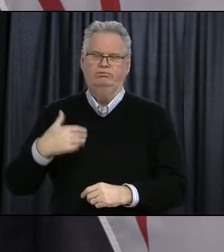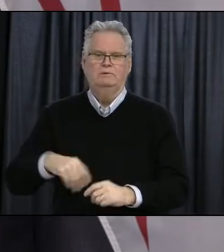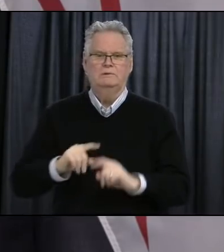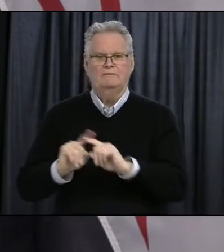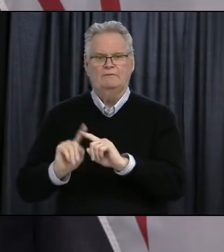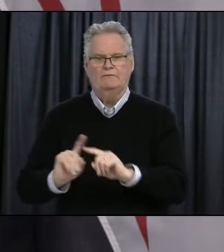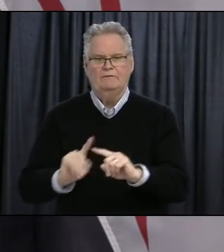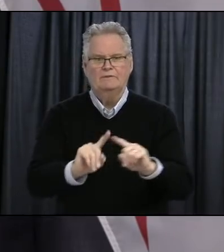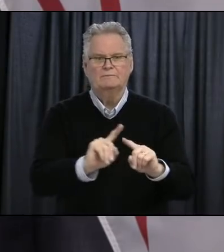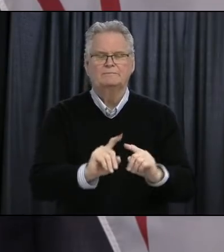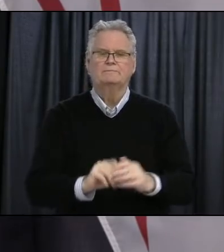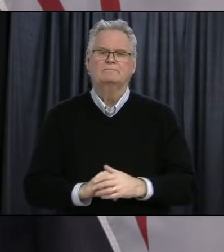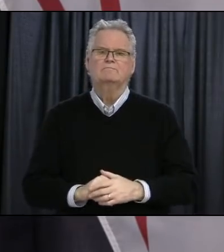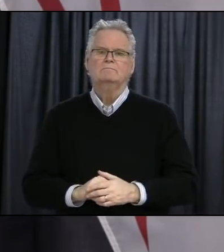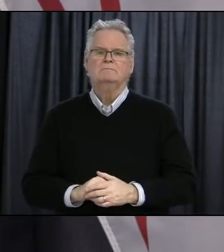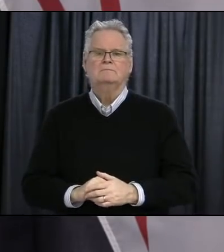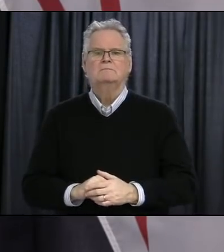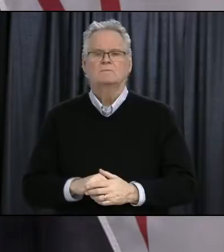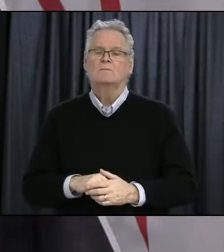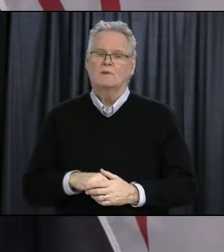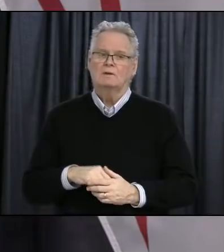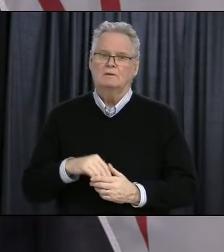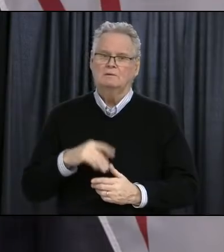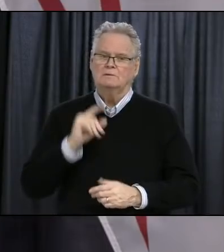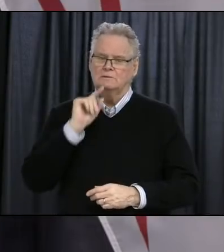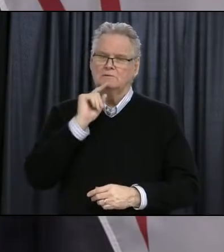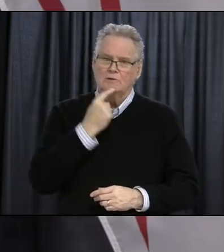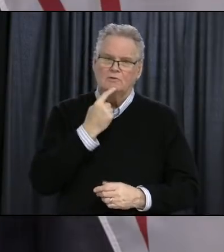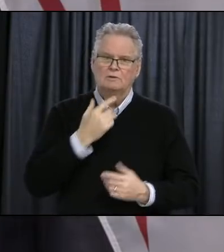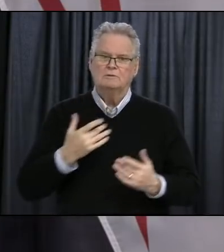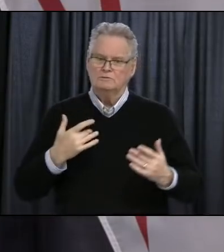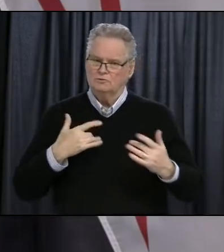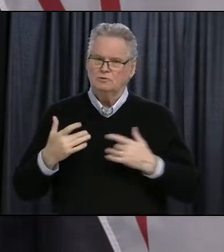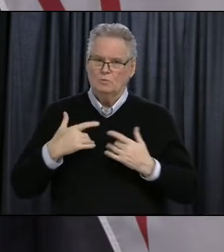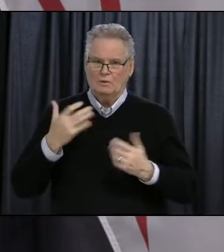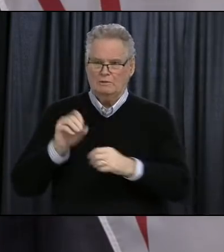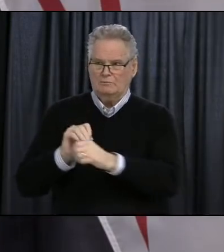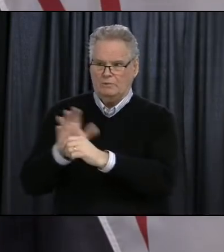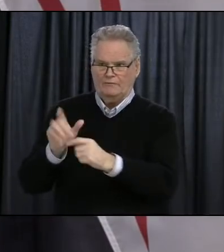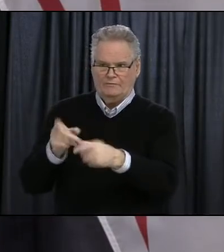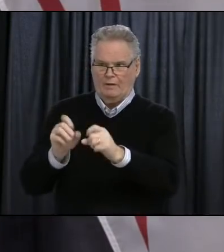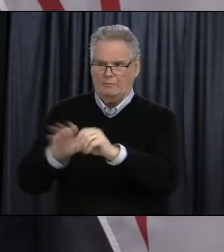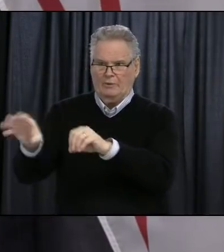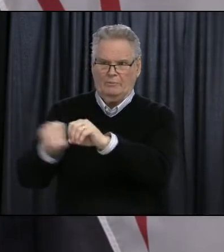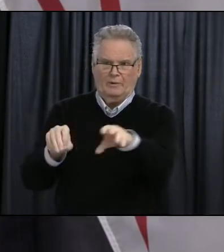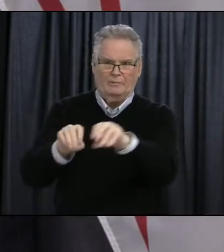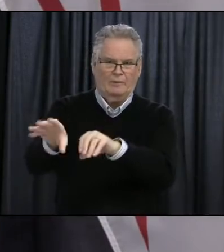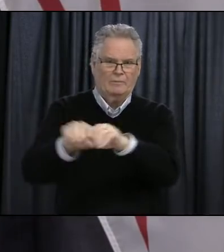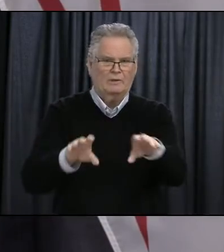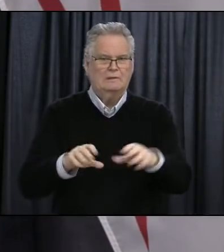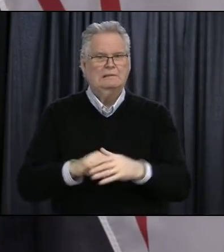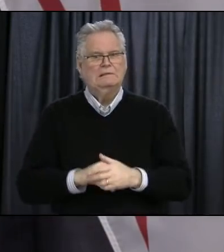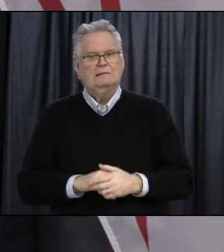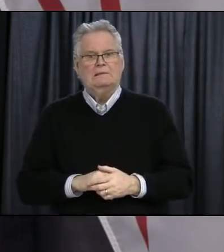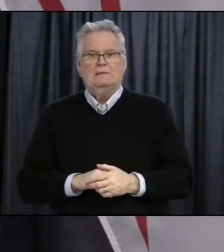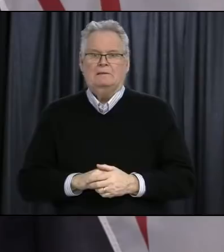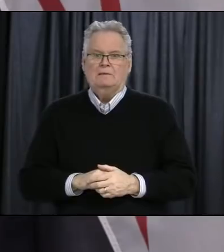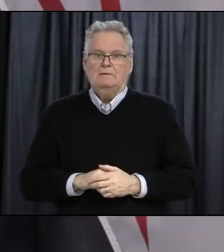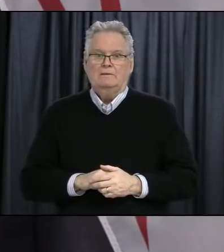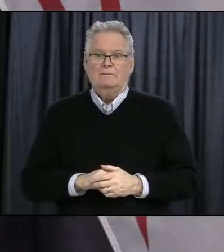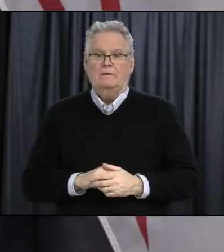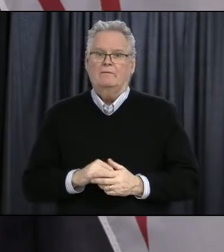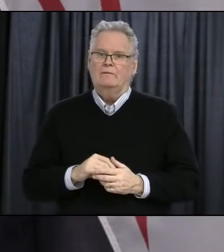how fast it is transmitted, we know that when somebody presents with symptoms, their contacts may already be transmitting it to other